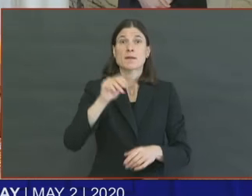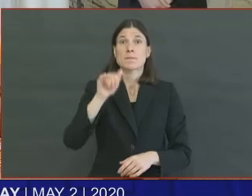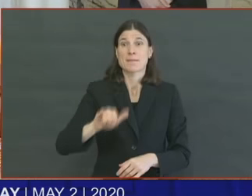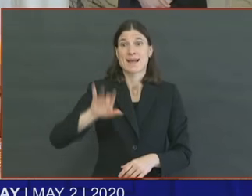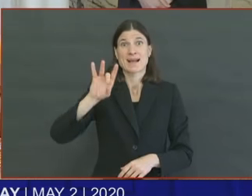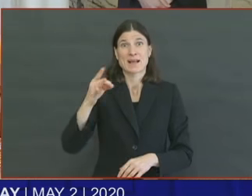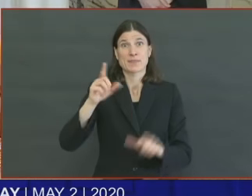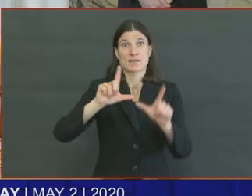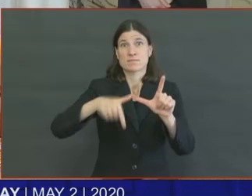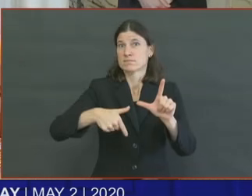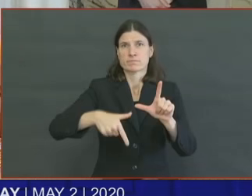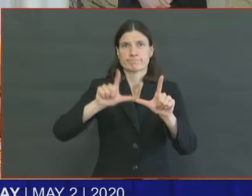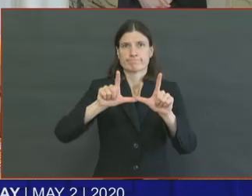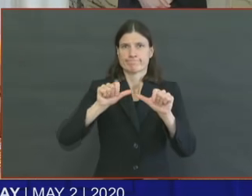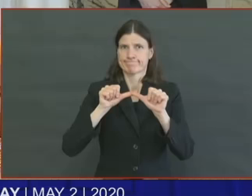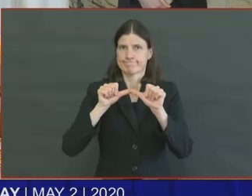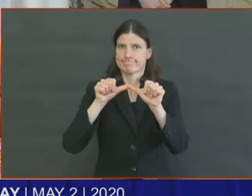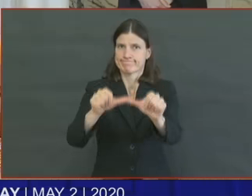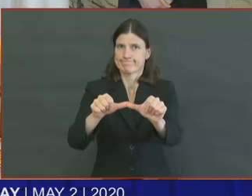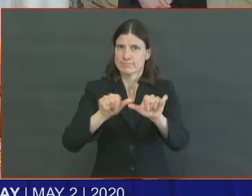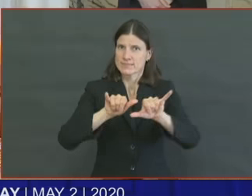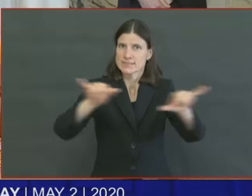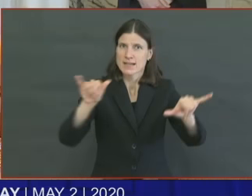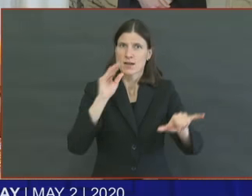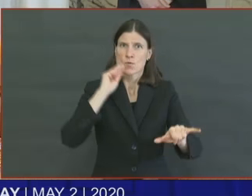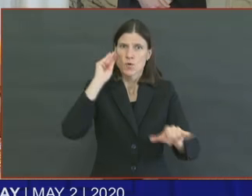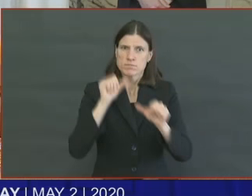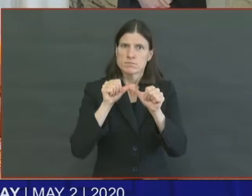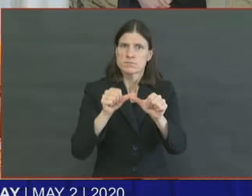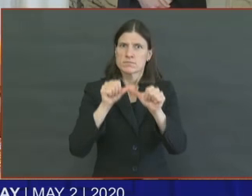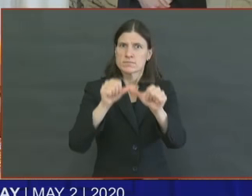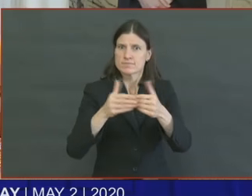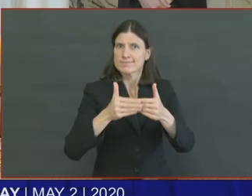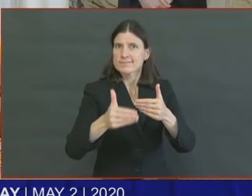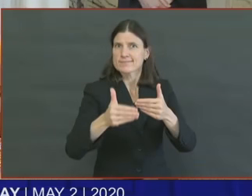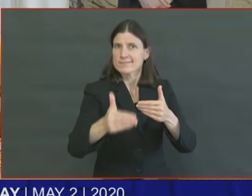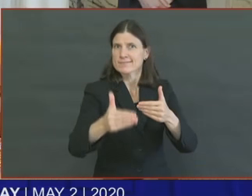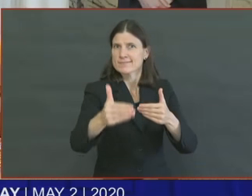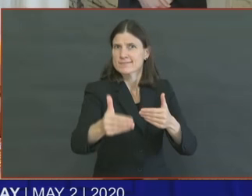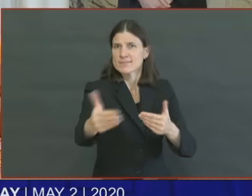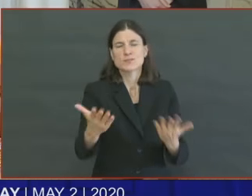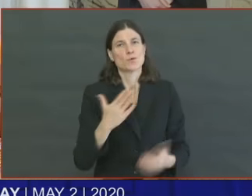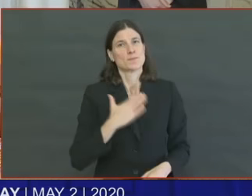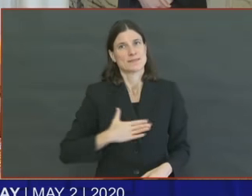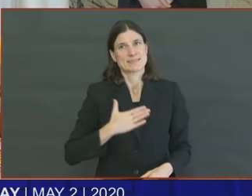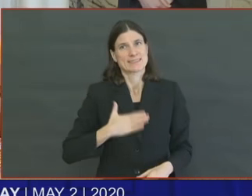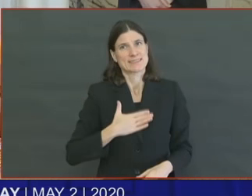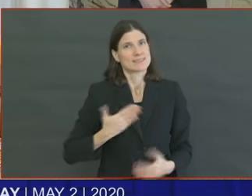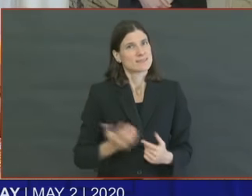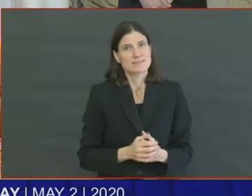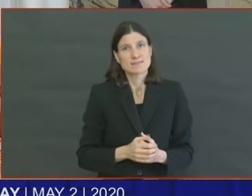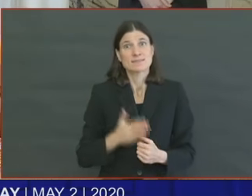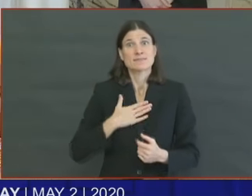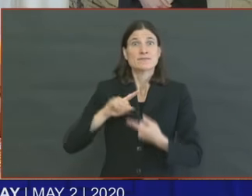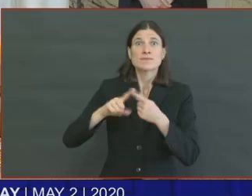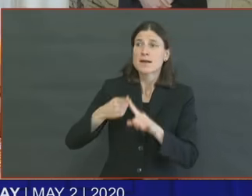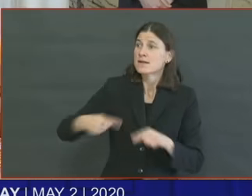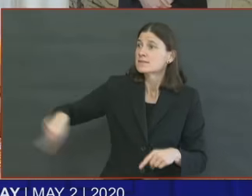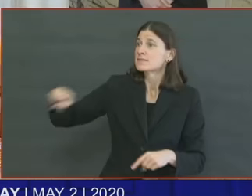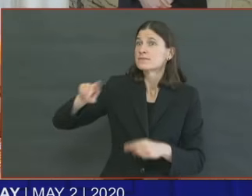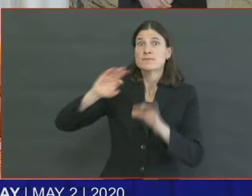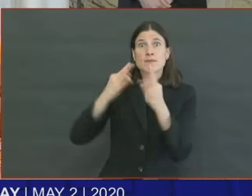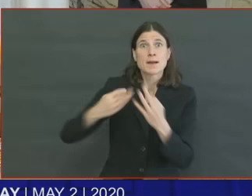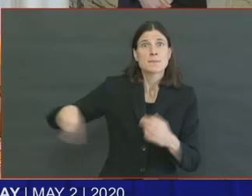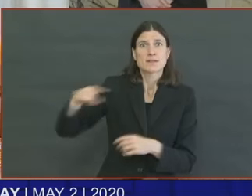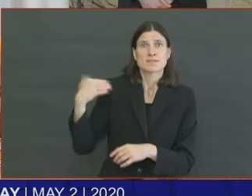day. We're sick of being in our houses. I hear it every day from my own family, and I hate the